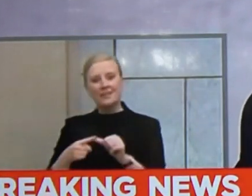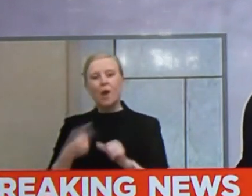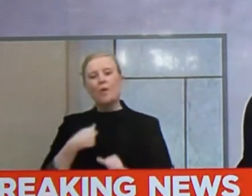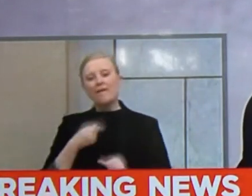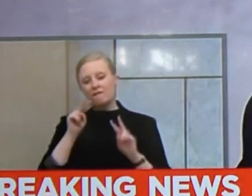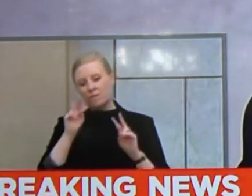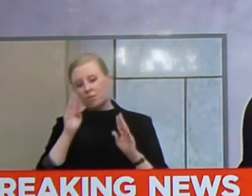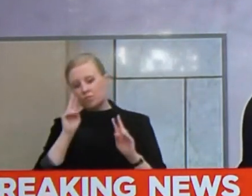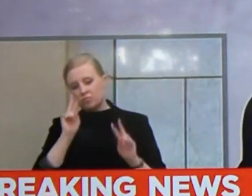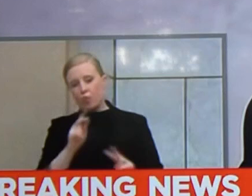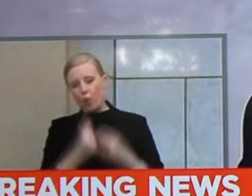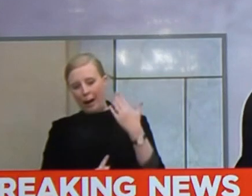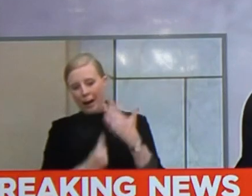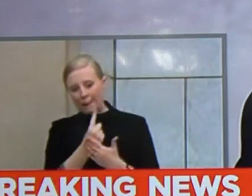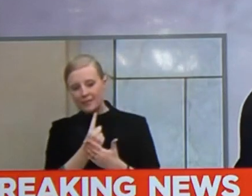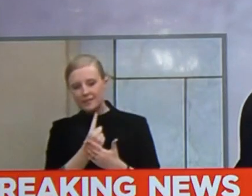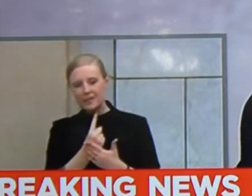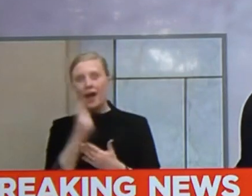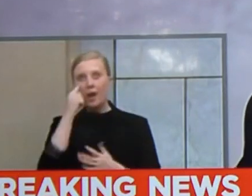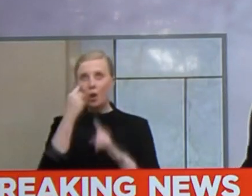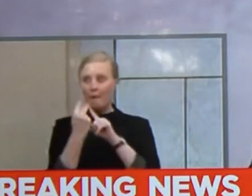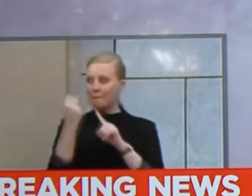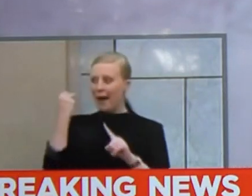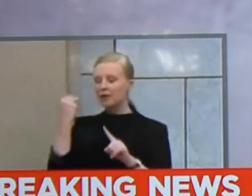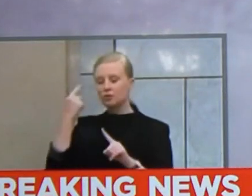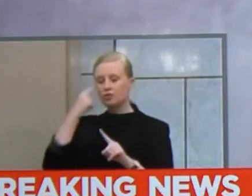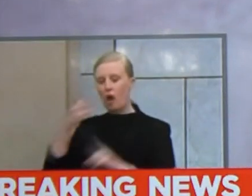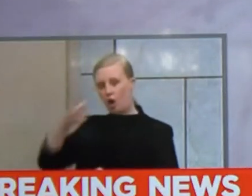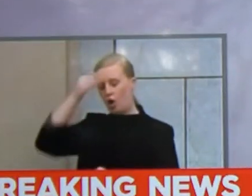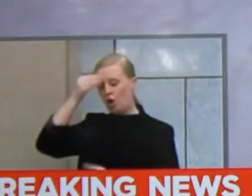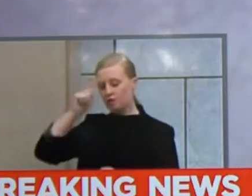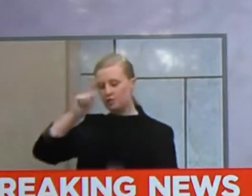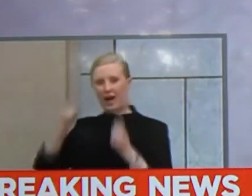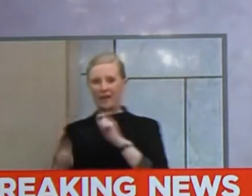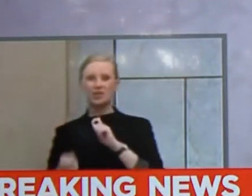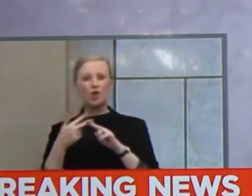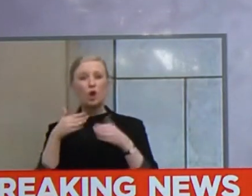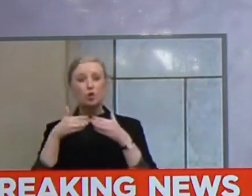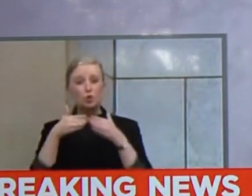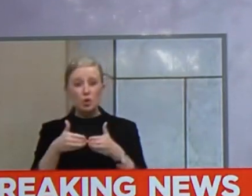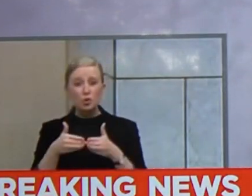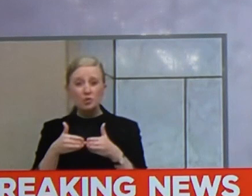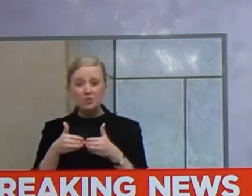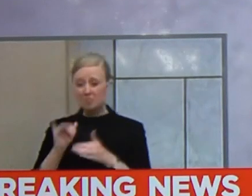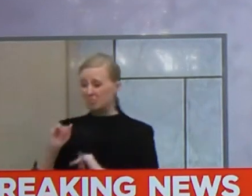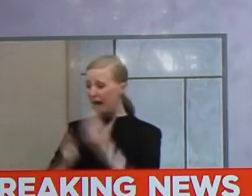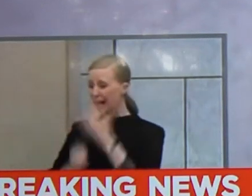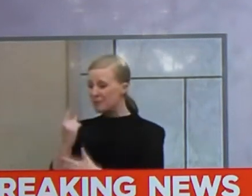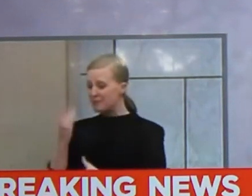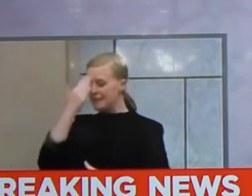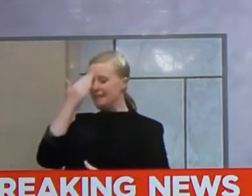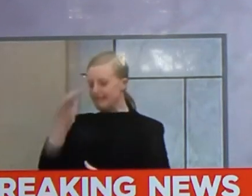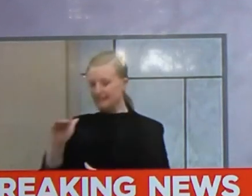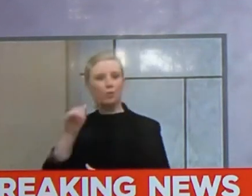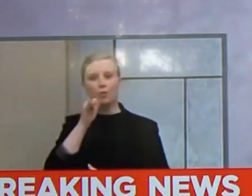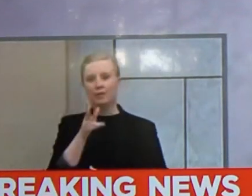ones, and we'll continue to do that. In relation to wet markets, I was asked about this morning. It's not a matter that I've sought to raise. You asked me a